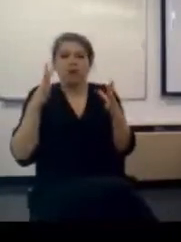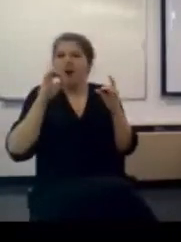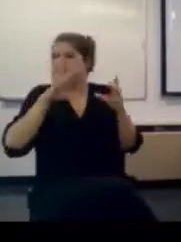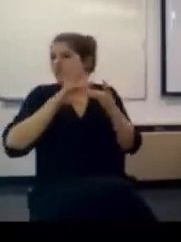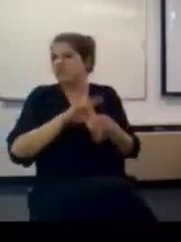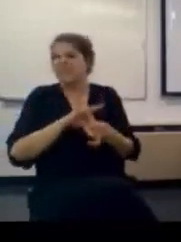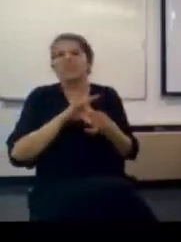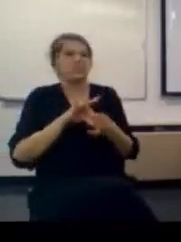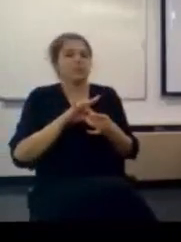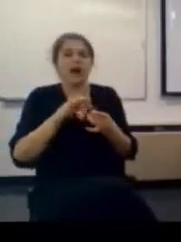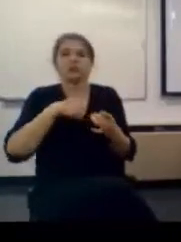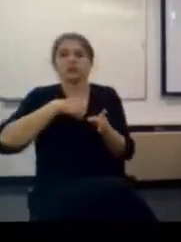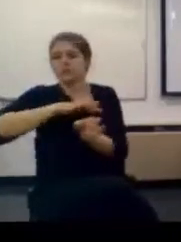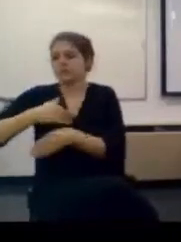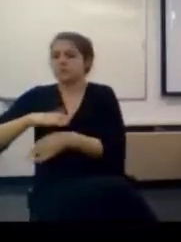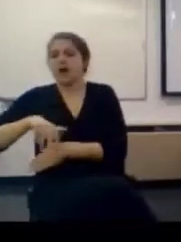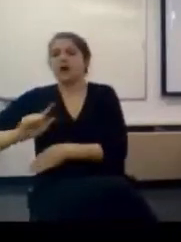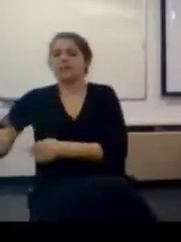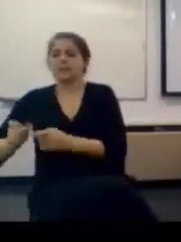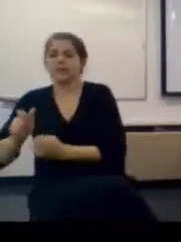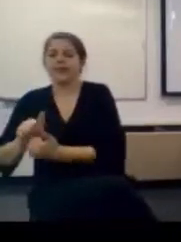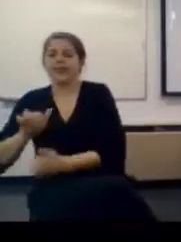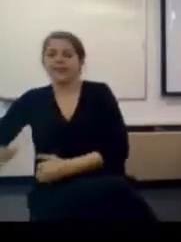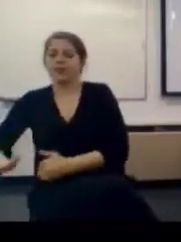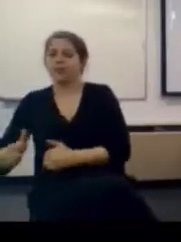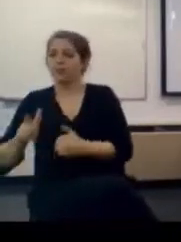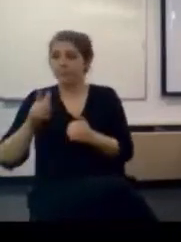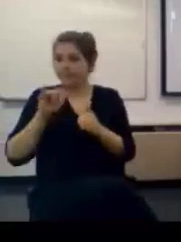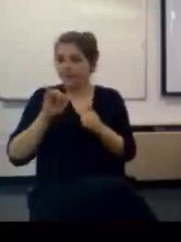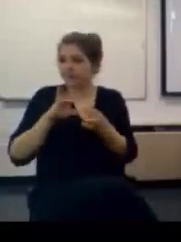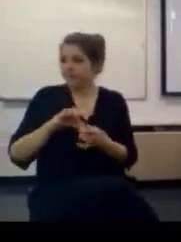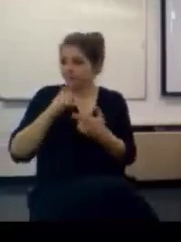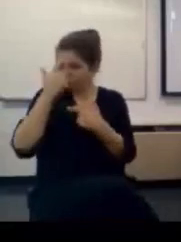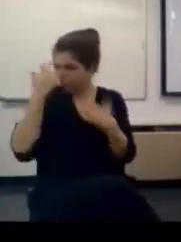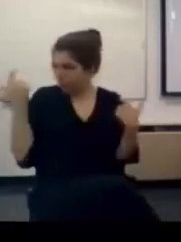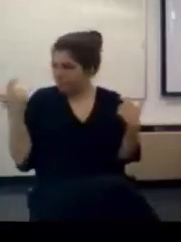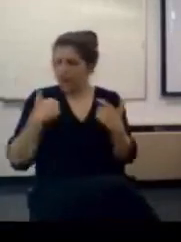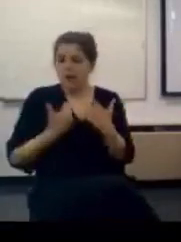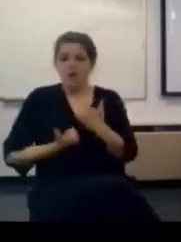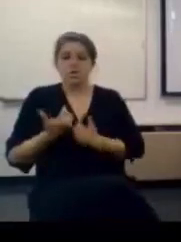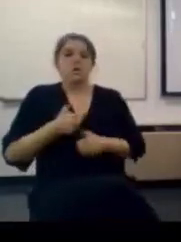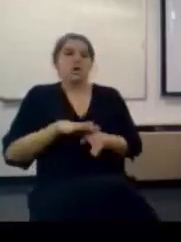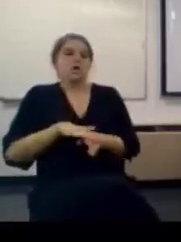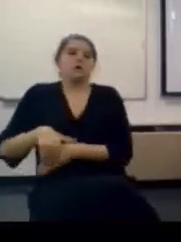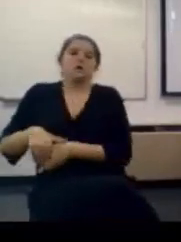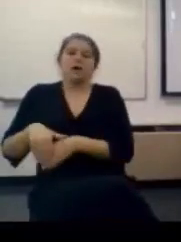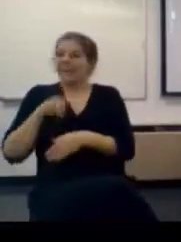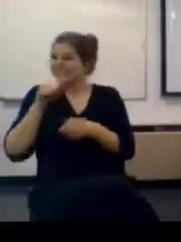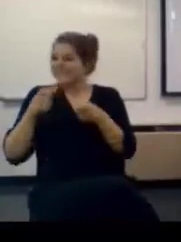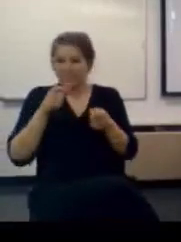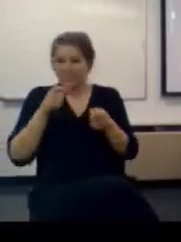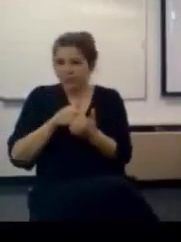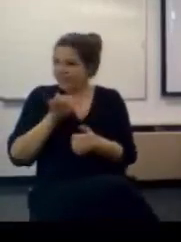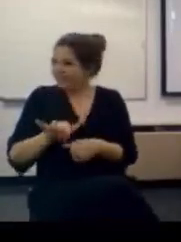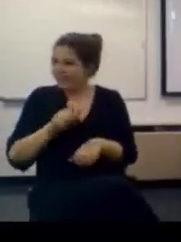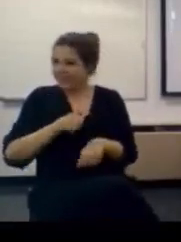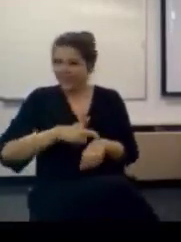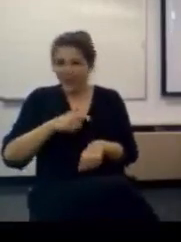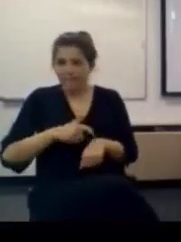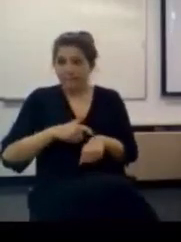really, really terrible relationship that it traumatized me, but I buried that trauma,